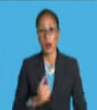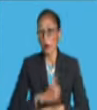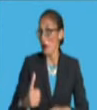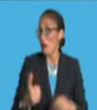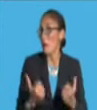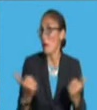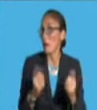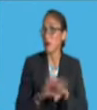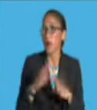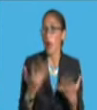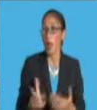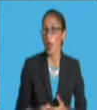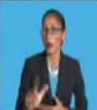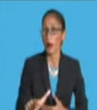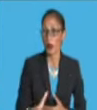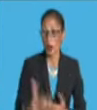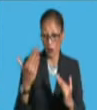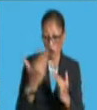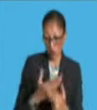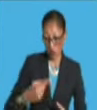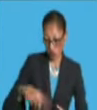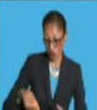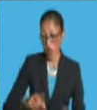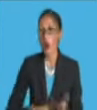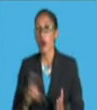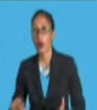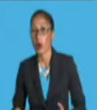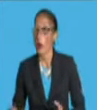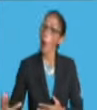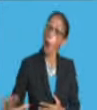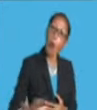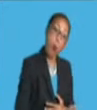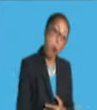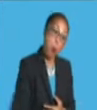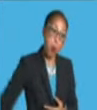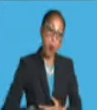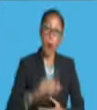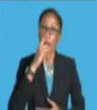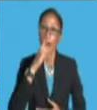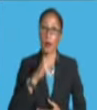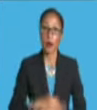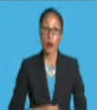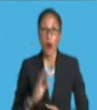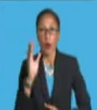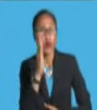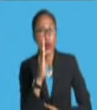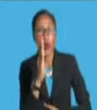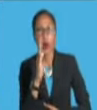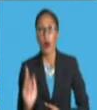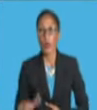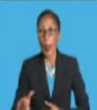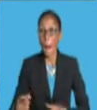of improvements in Lambasa and between Suvarnasori corridor and throughout the country. The most noticeable one is the extension of